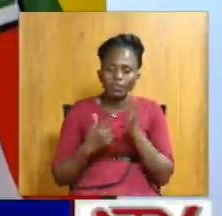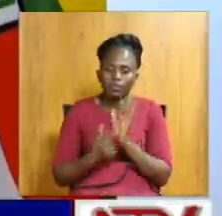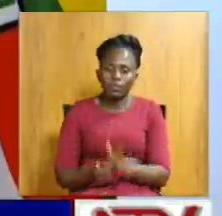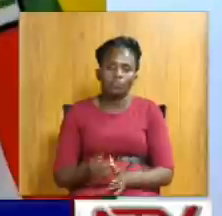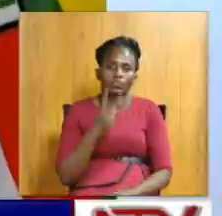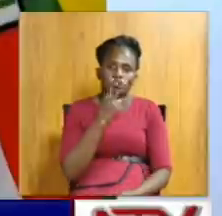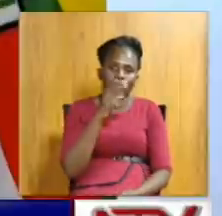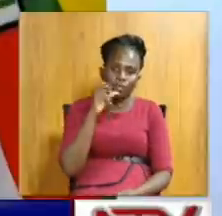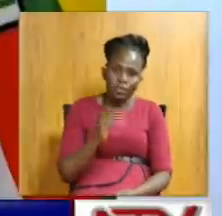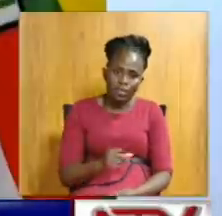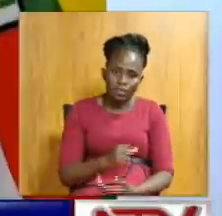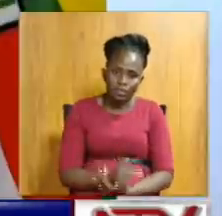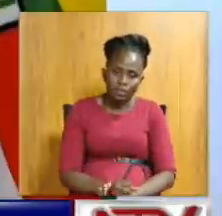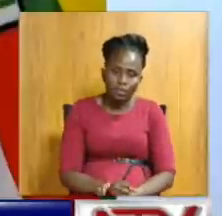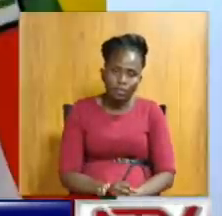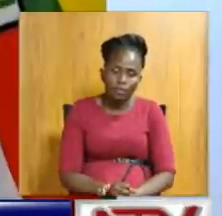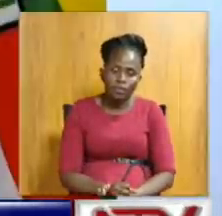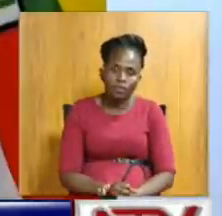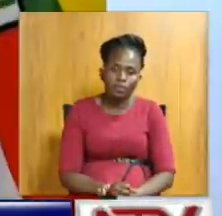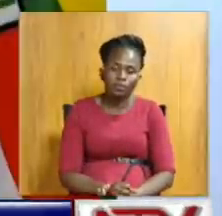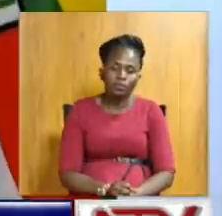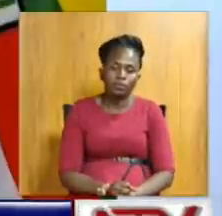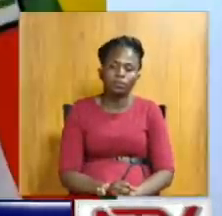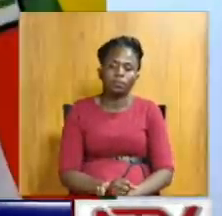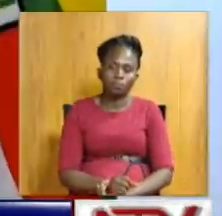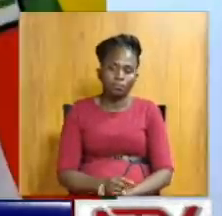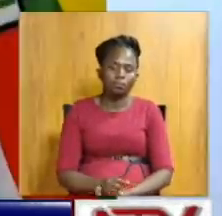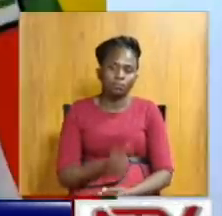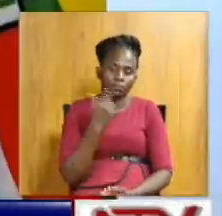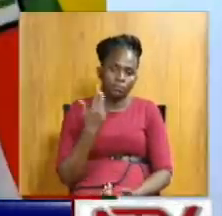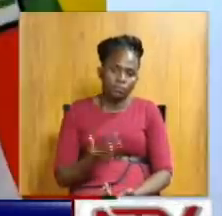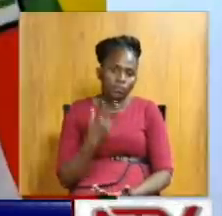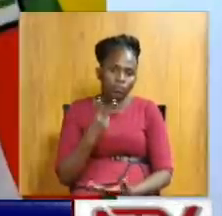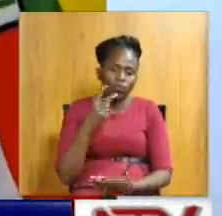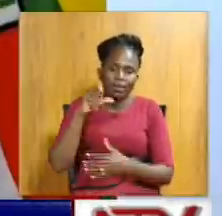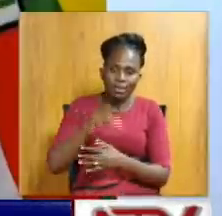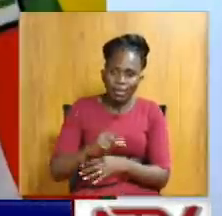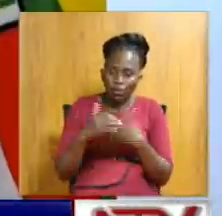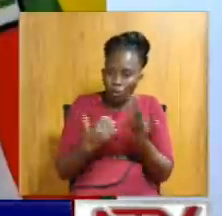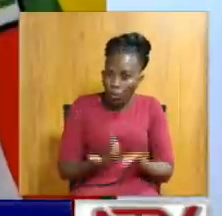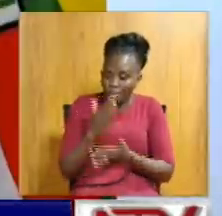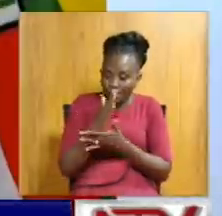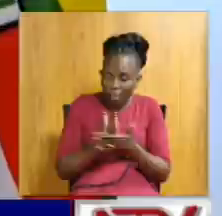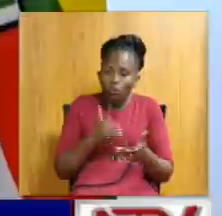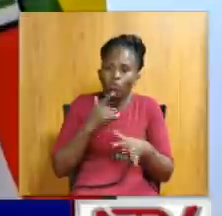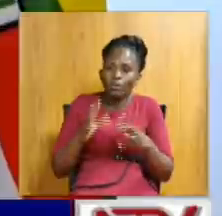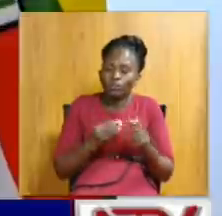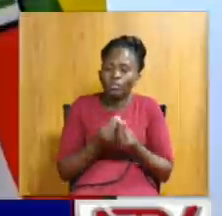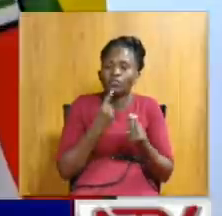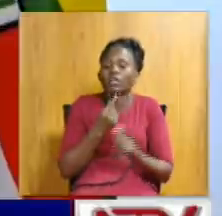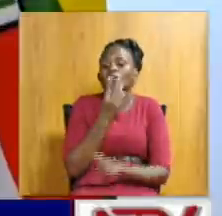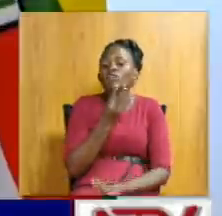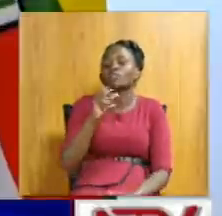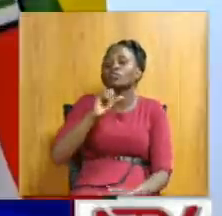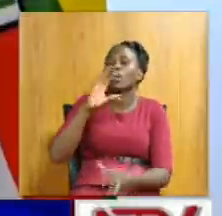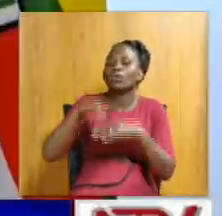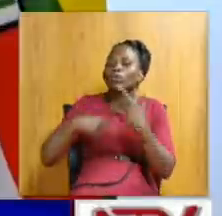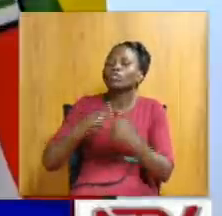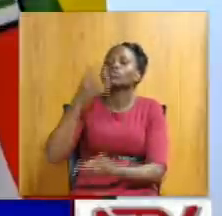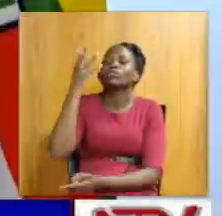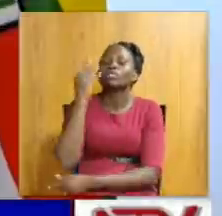29 Abazukufu, these ones who have just come from sleep, and the 39% who are still sleeping.